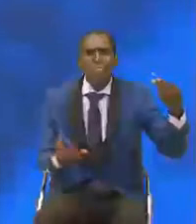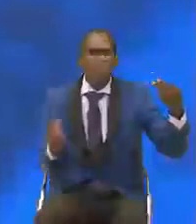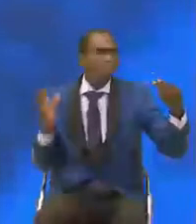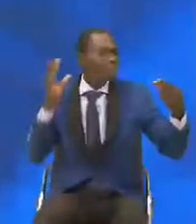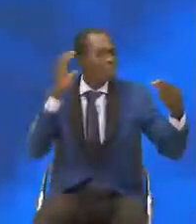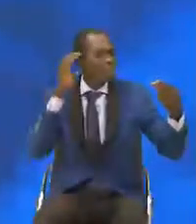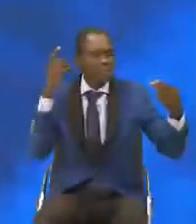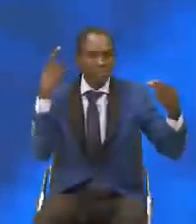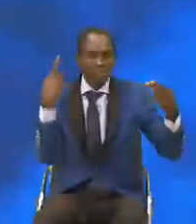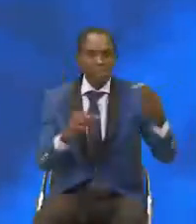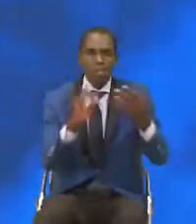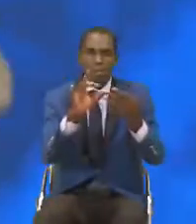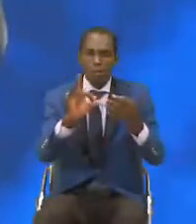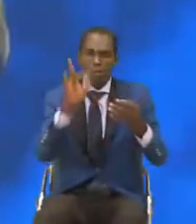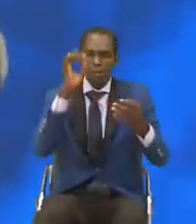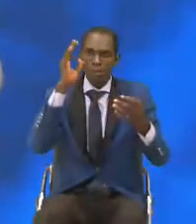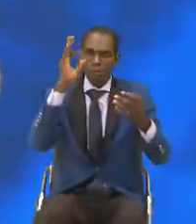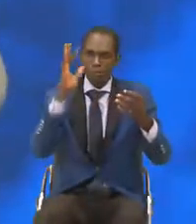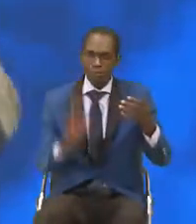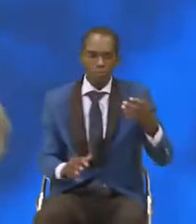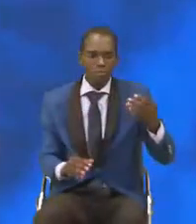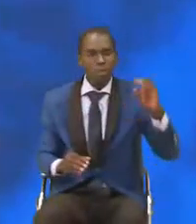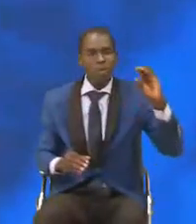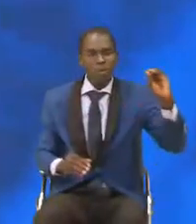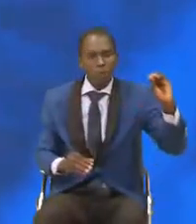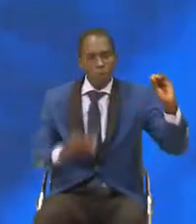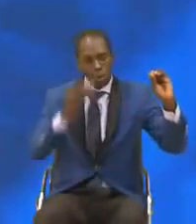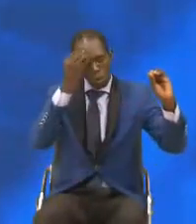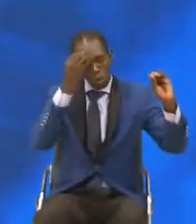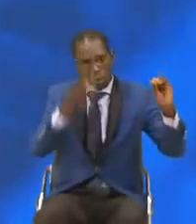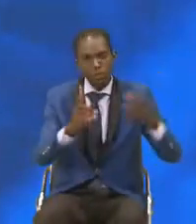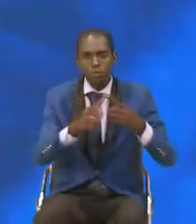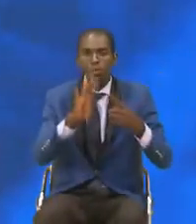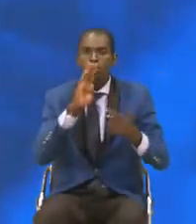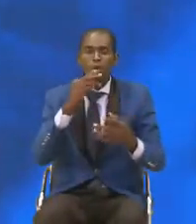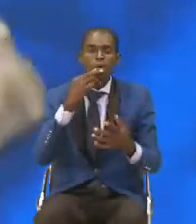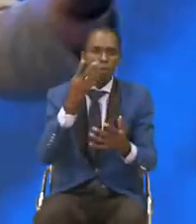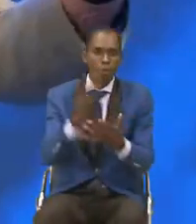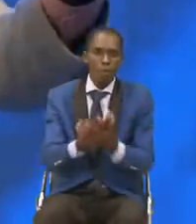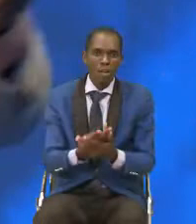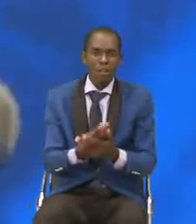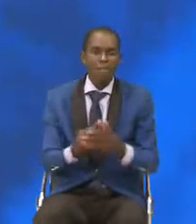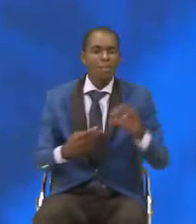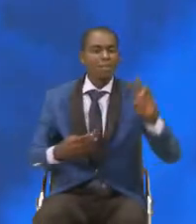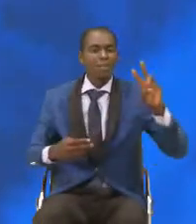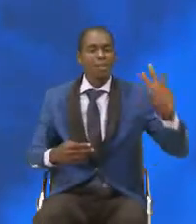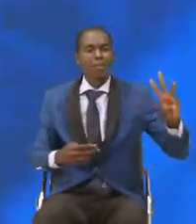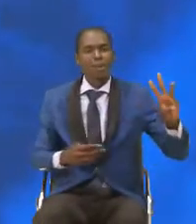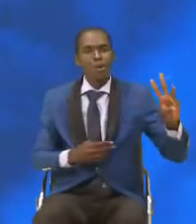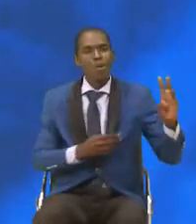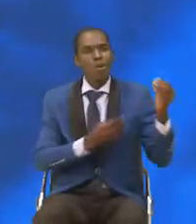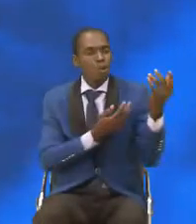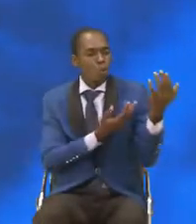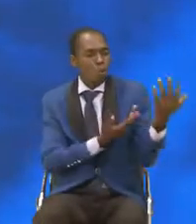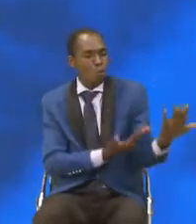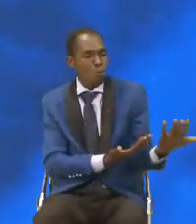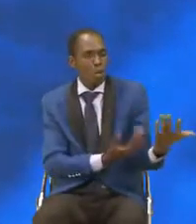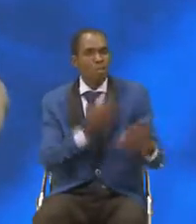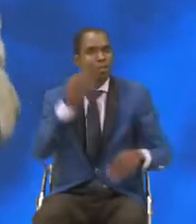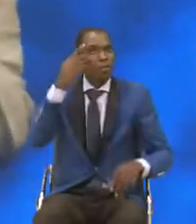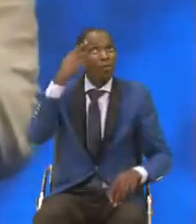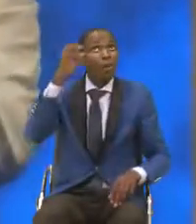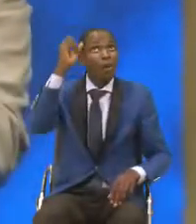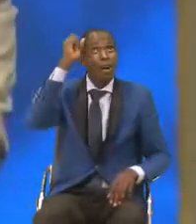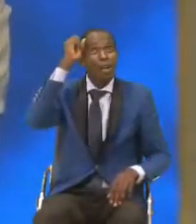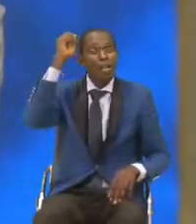the Lord. H, hear the appointed witnesses. O, obey to be well.